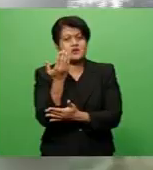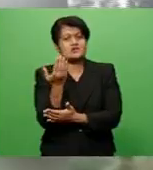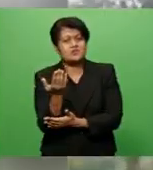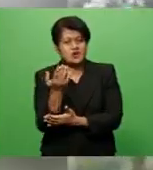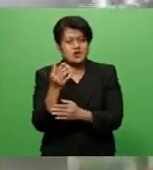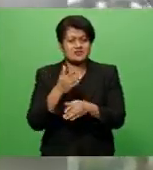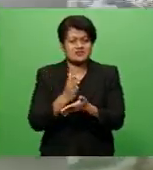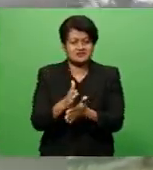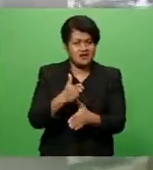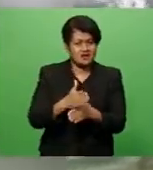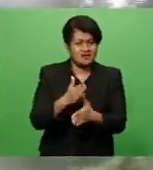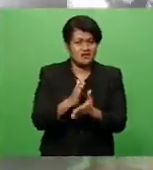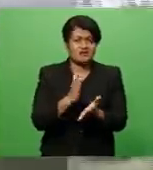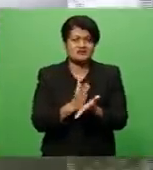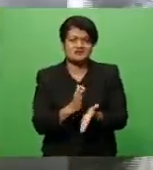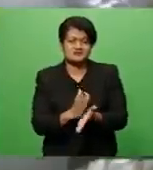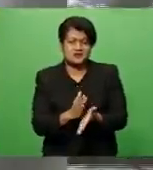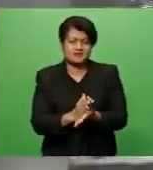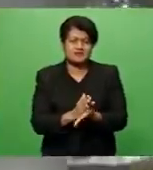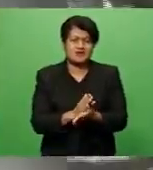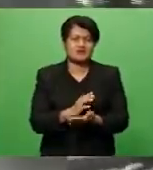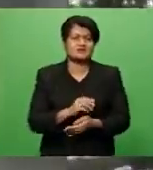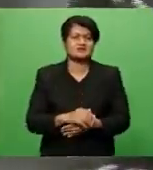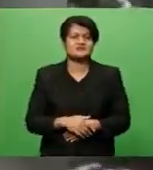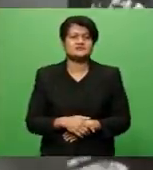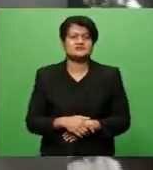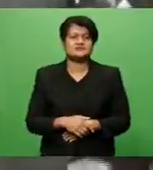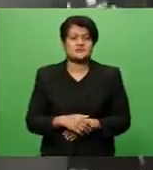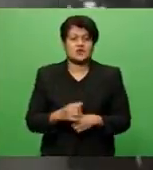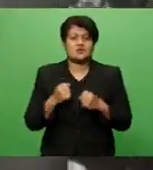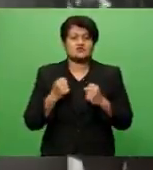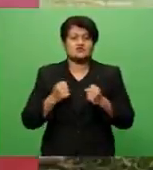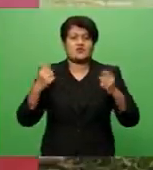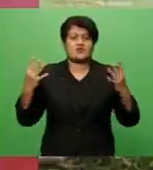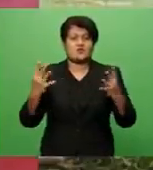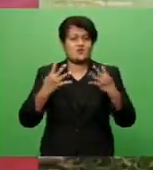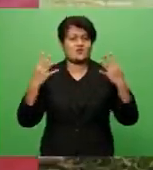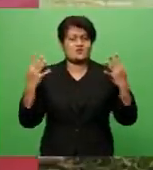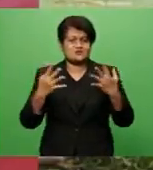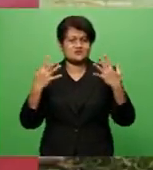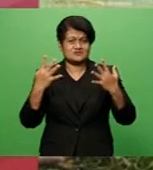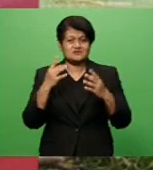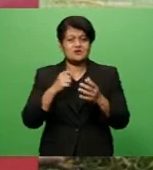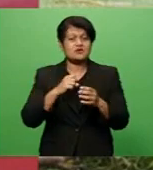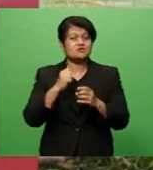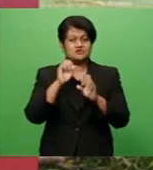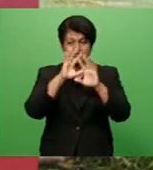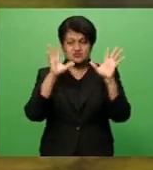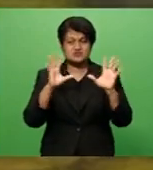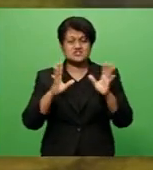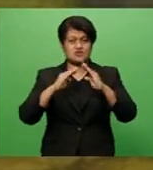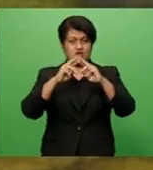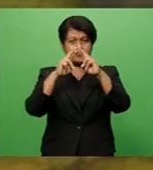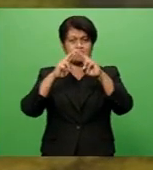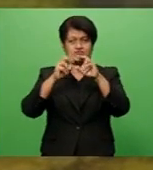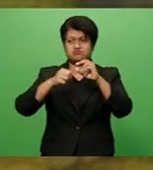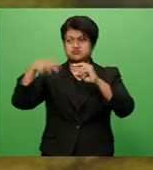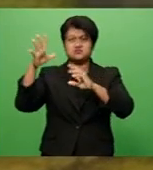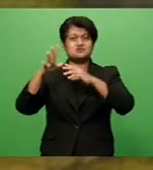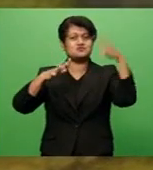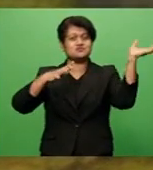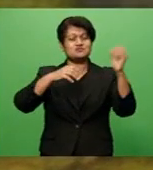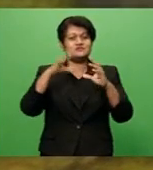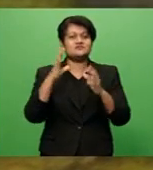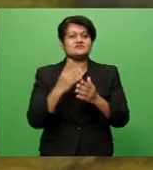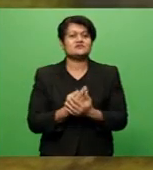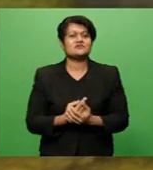and fresh produce for daily consumption. The strong winds took down most of the trees and roofs were blown away. Isai